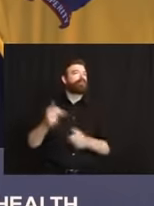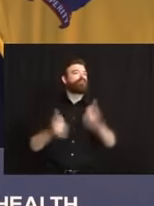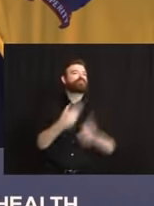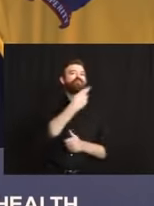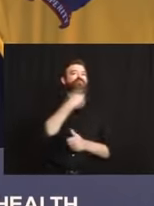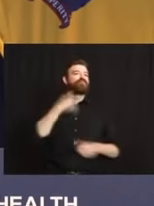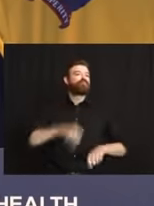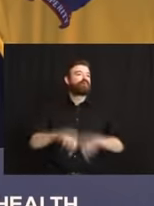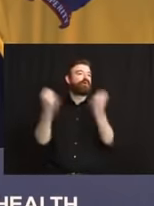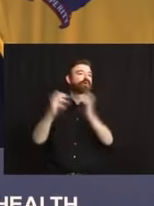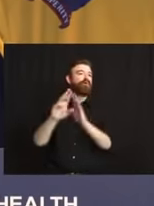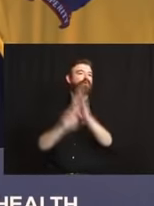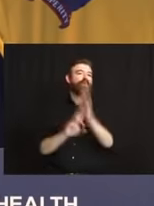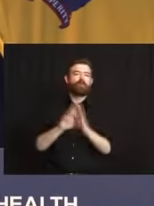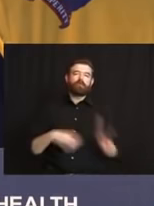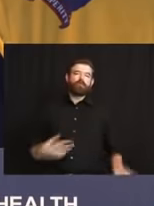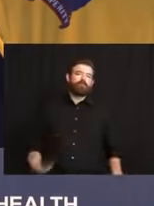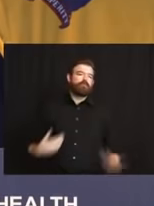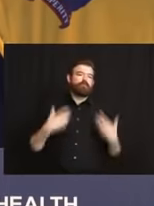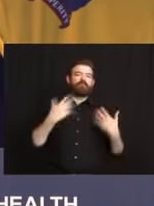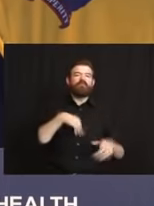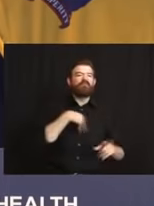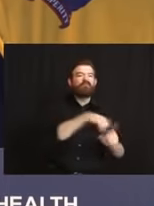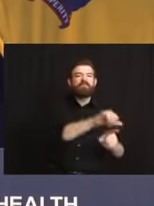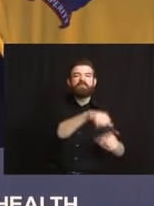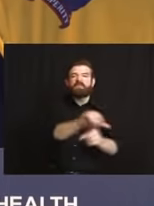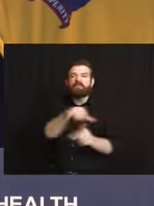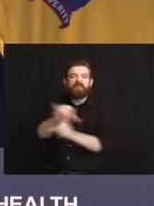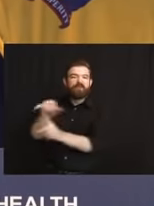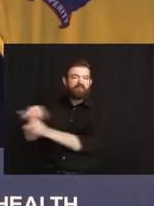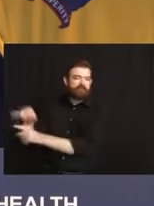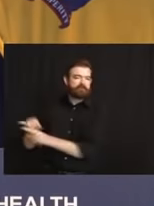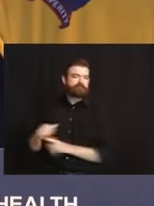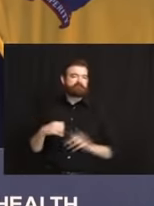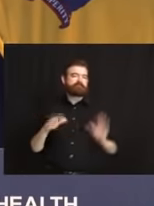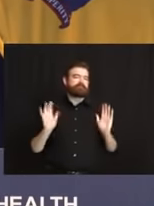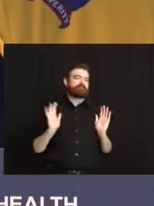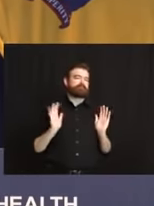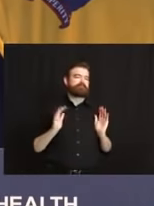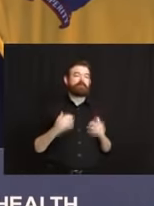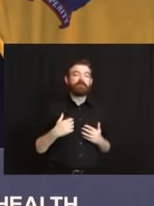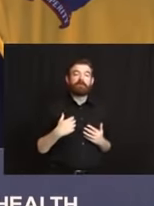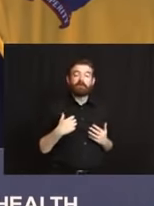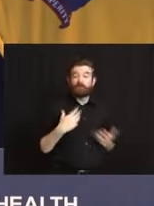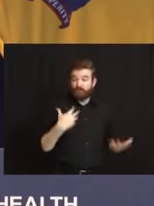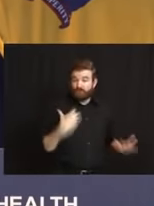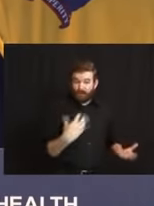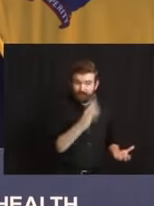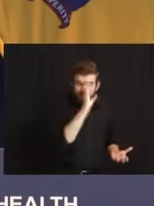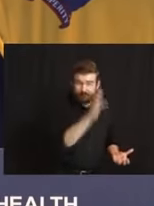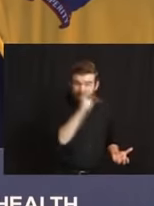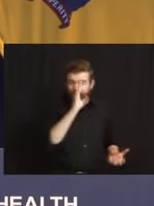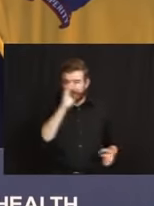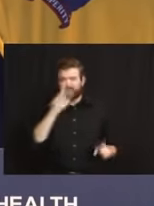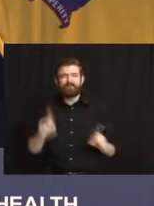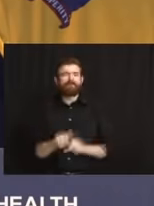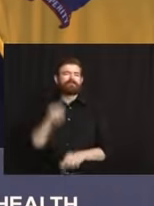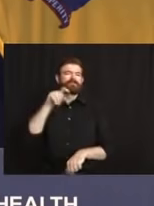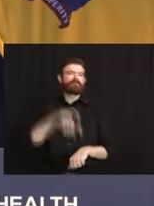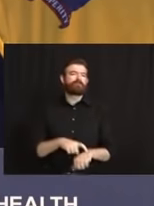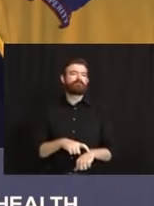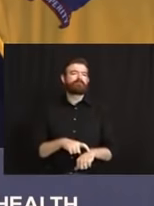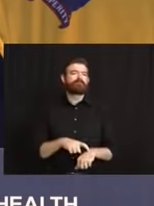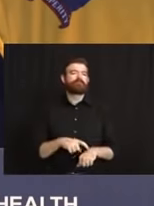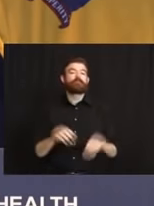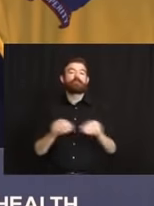pulpit as we shoot straight with people, but we also want to be able to back that up with action. And so I want to